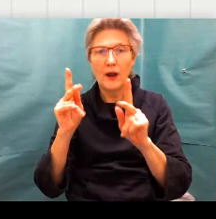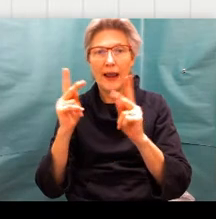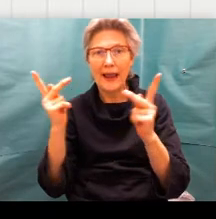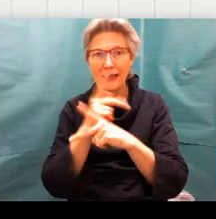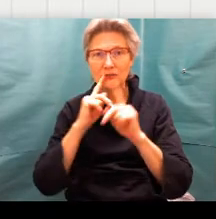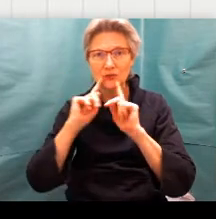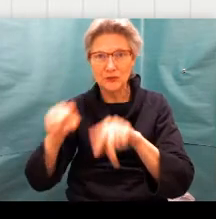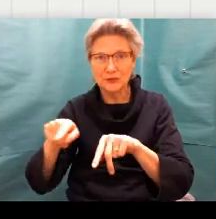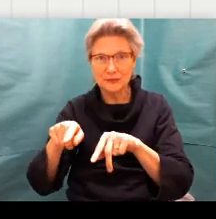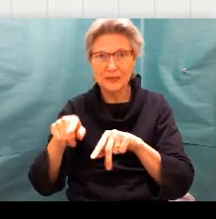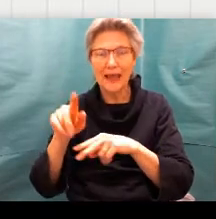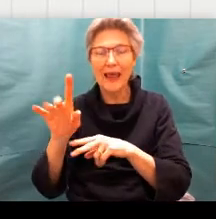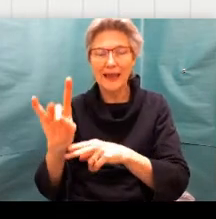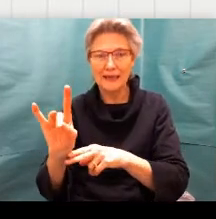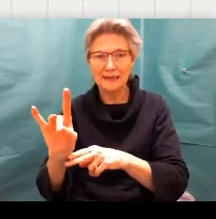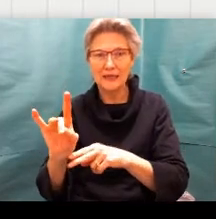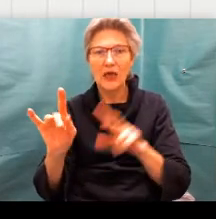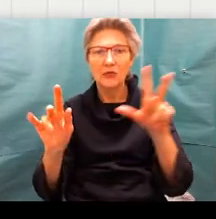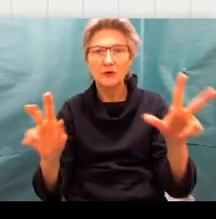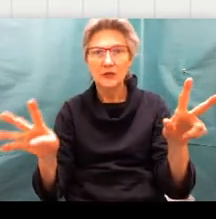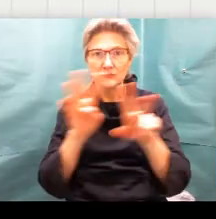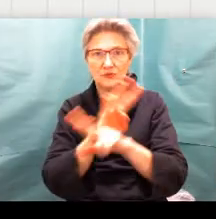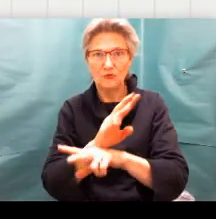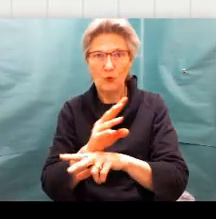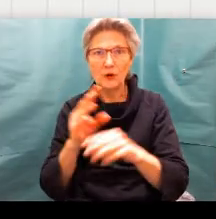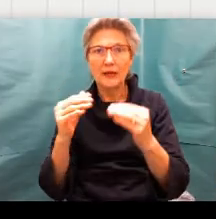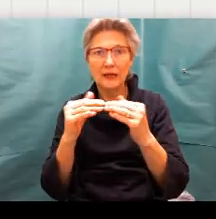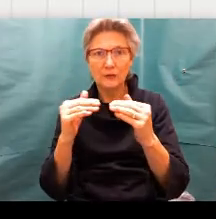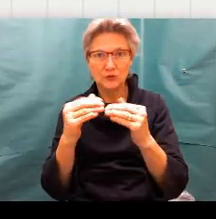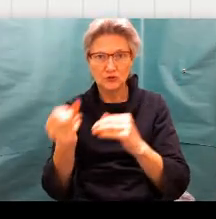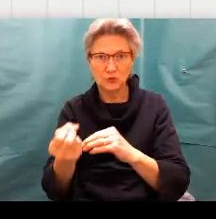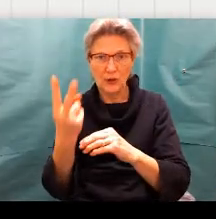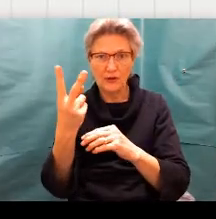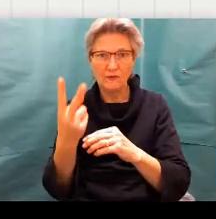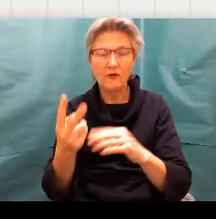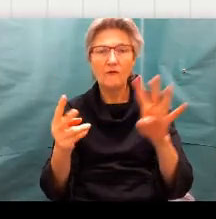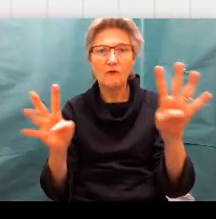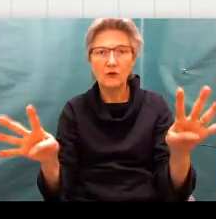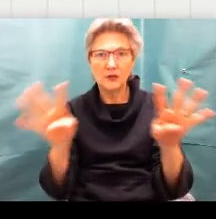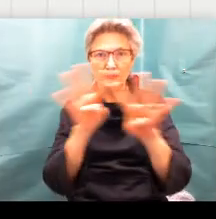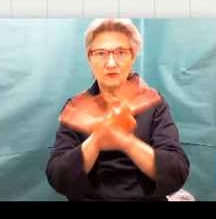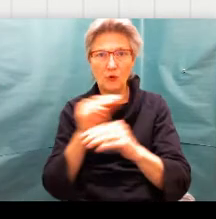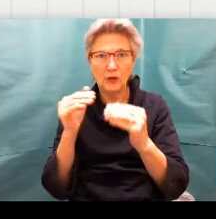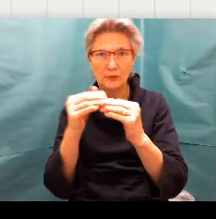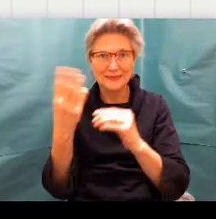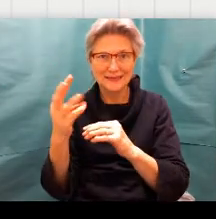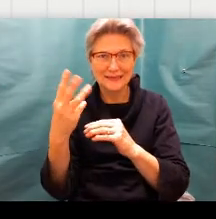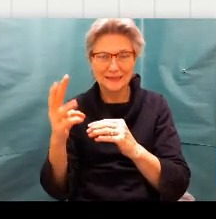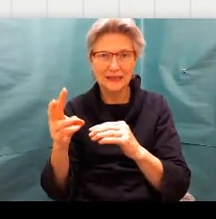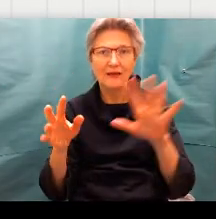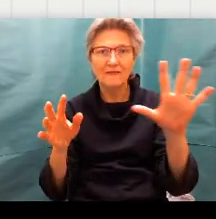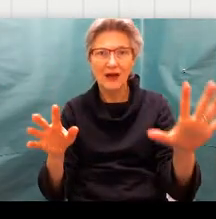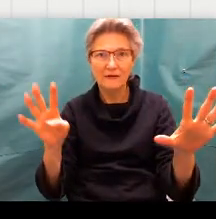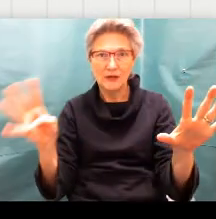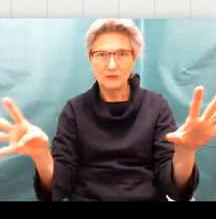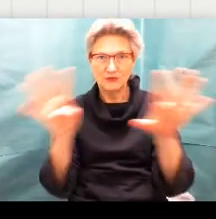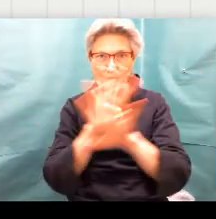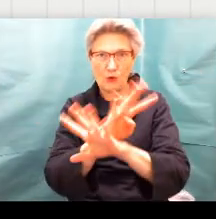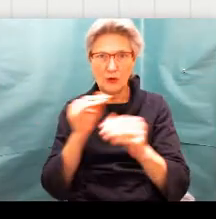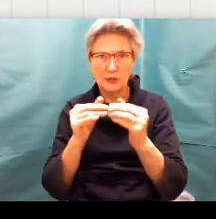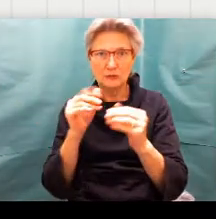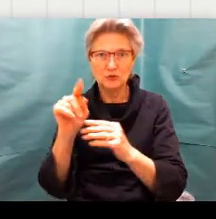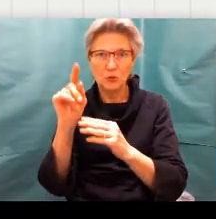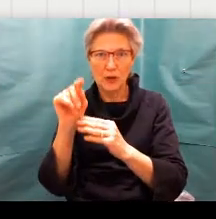The product of 3 times 4 is 12. The product of 4 times 4 is 16. And the product of 5 times 4 is